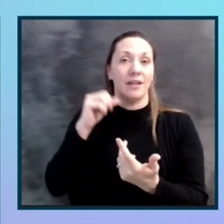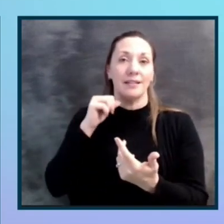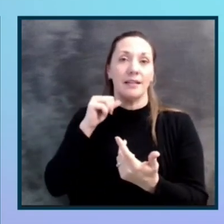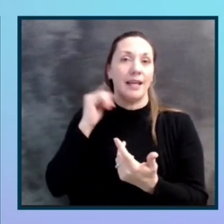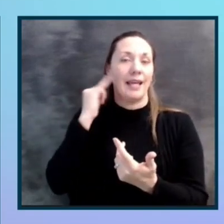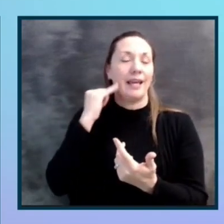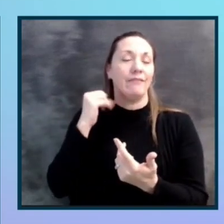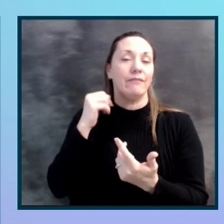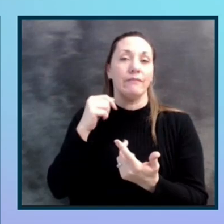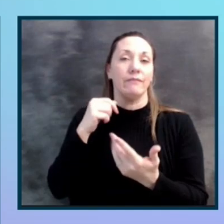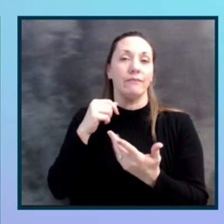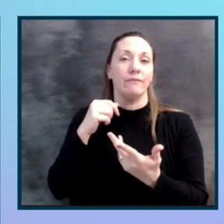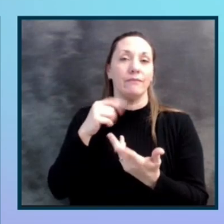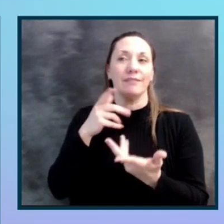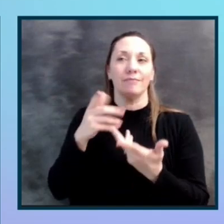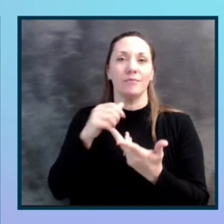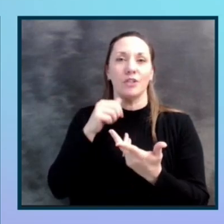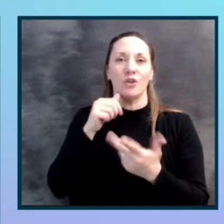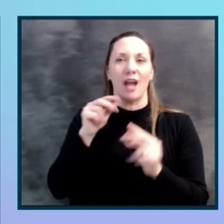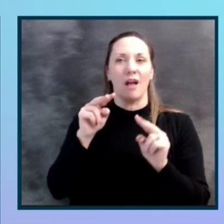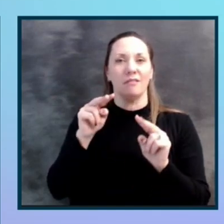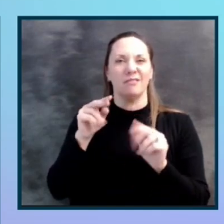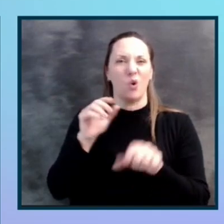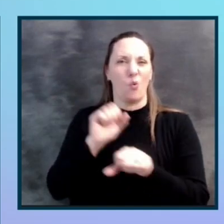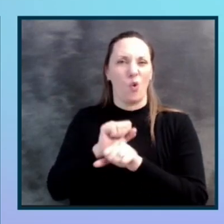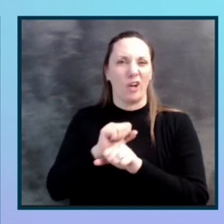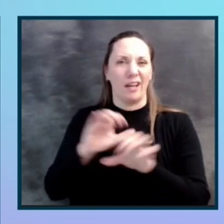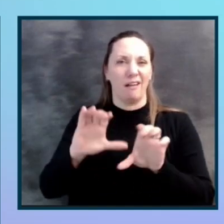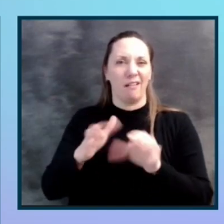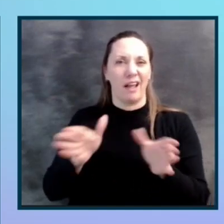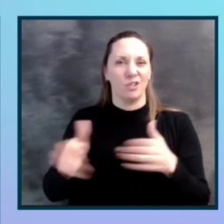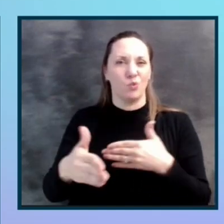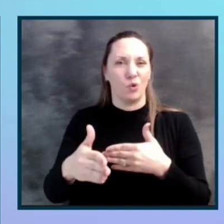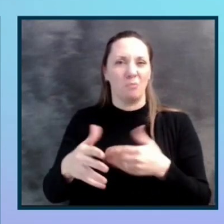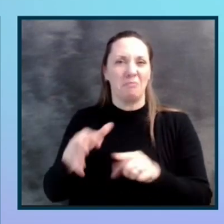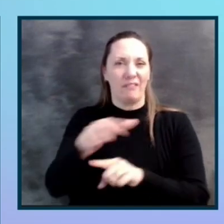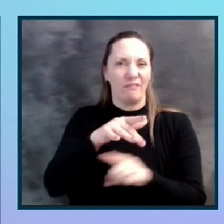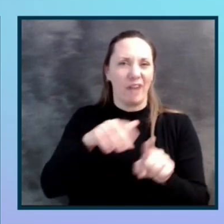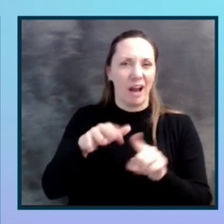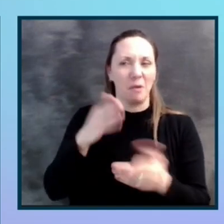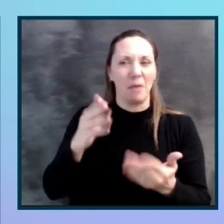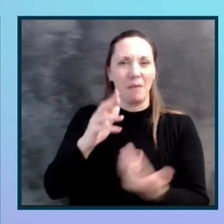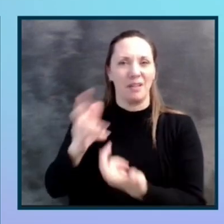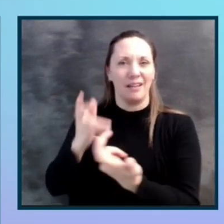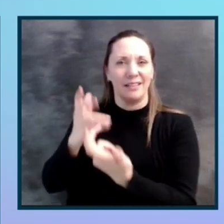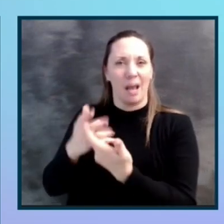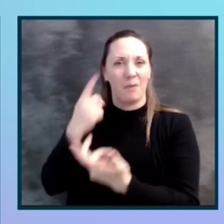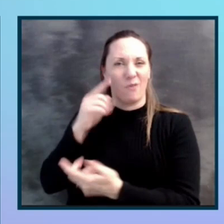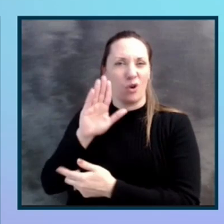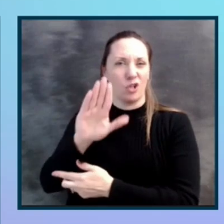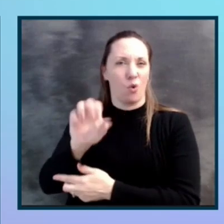not, looking at a classroom setting, then you might need to adapt it for your own event.